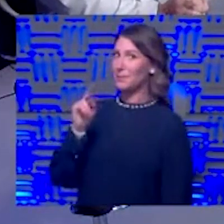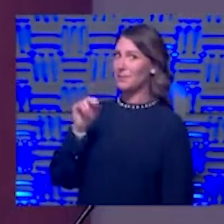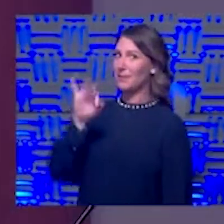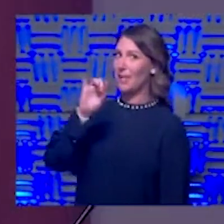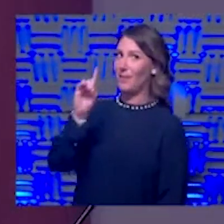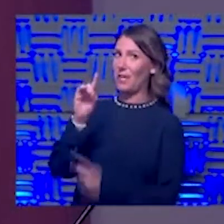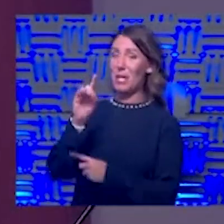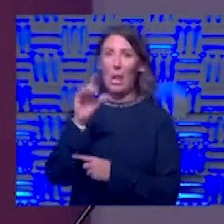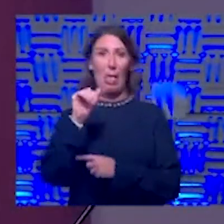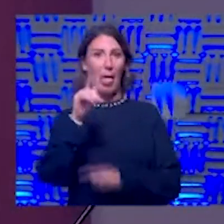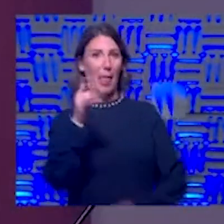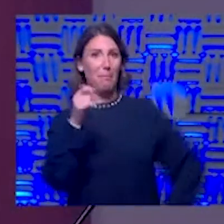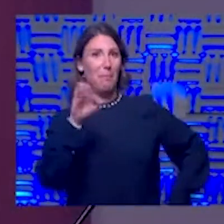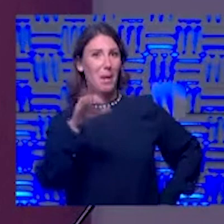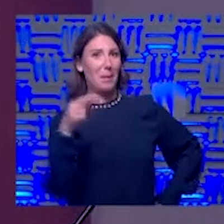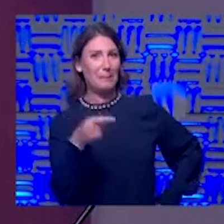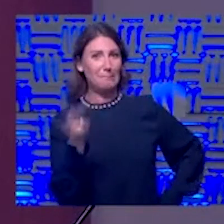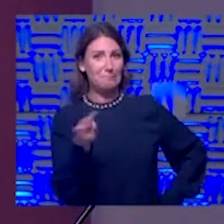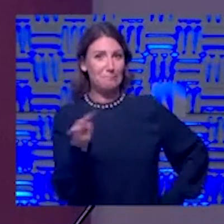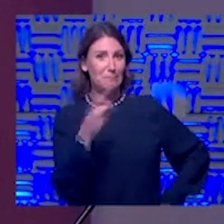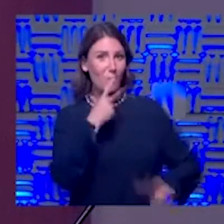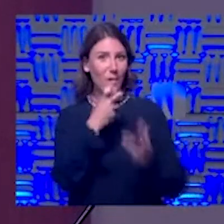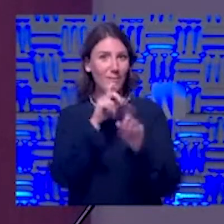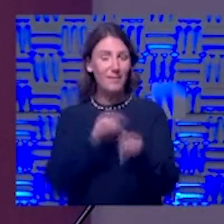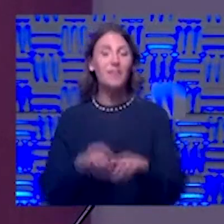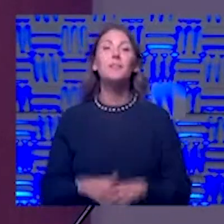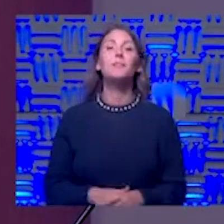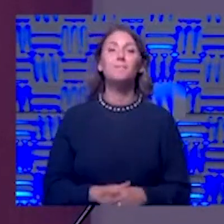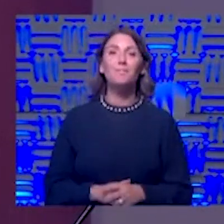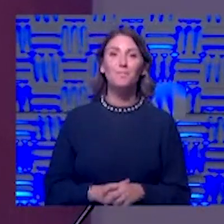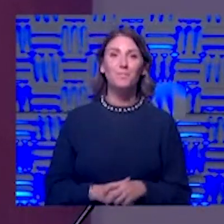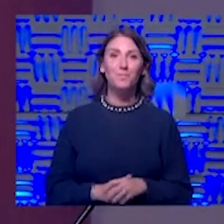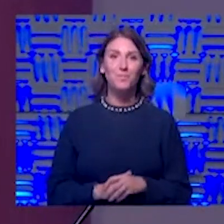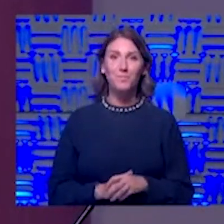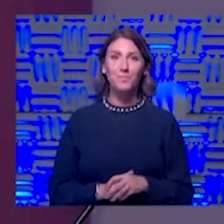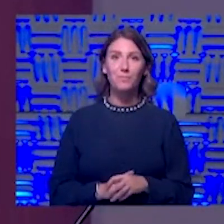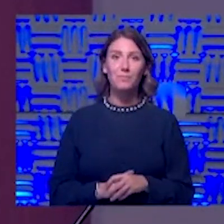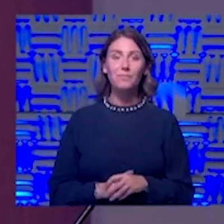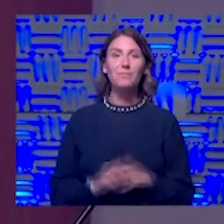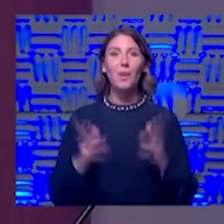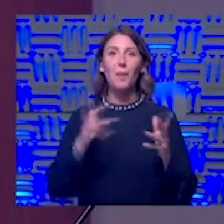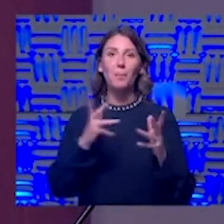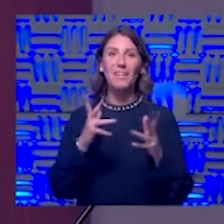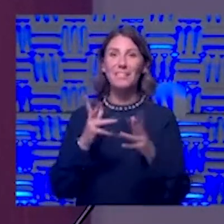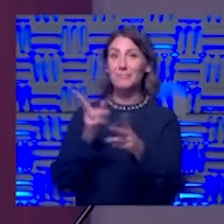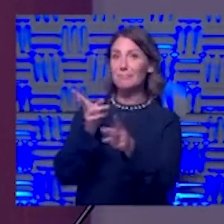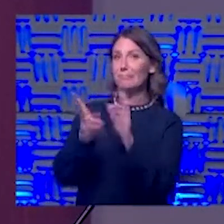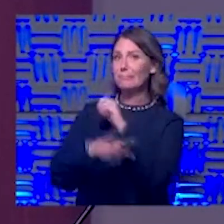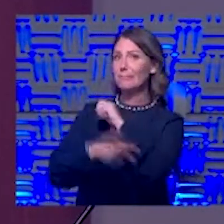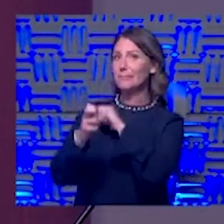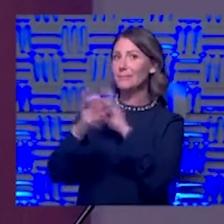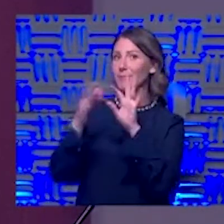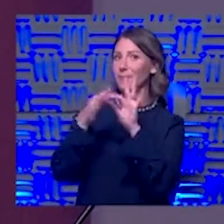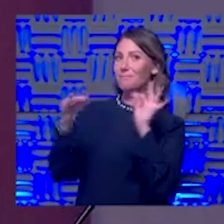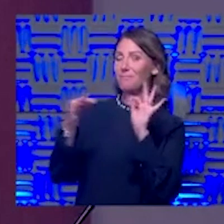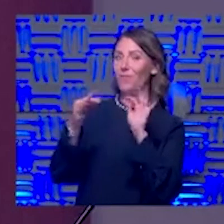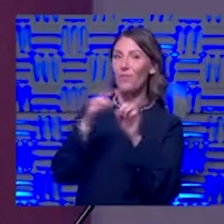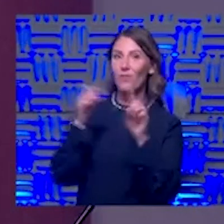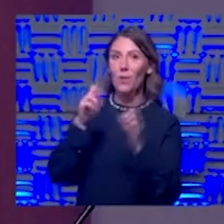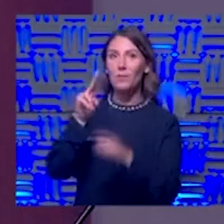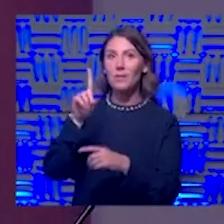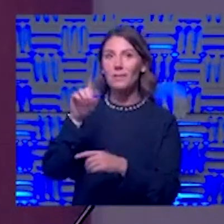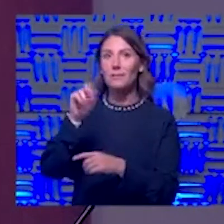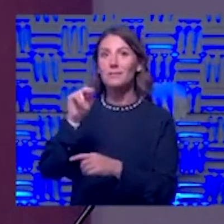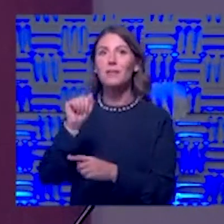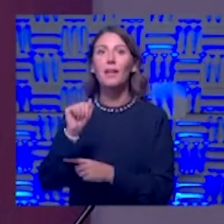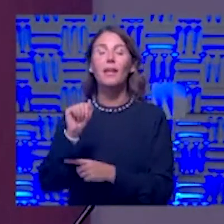Yeah. Dr. Ellerbeck? I think I'm going to maybe steal a line from Dana here. I think that the question really becomes, when